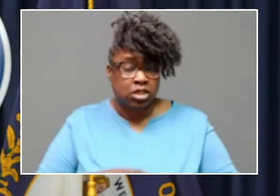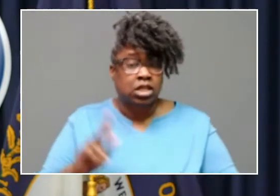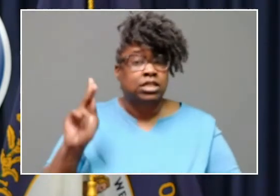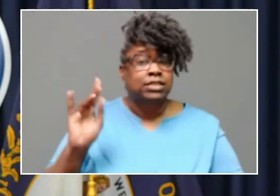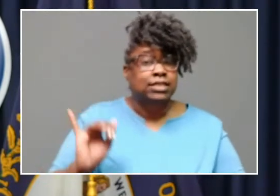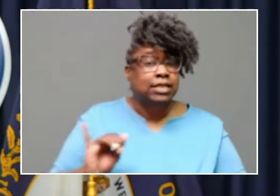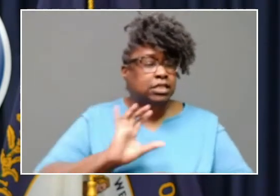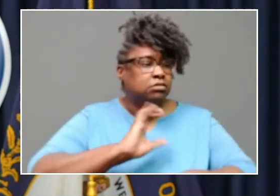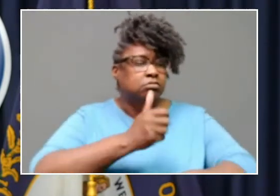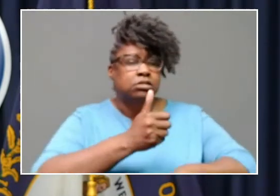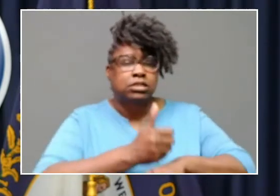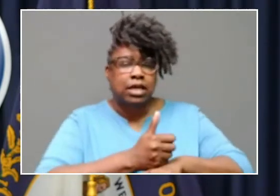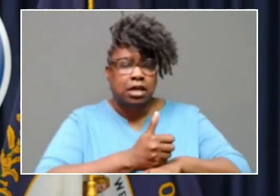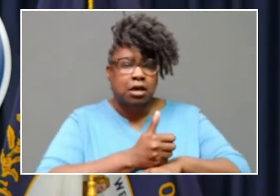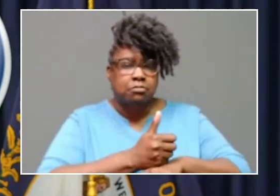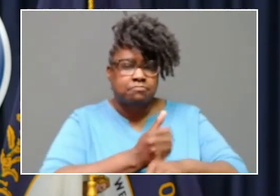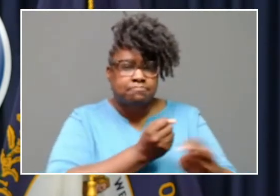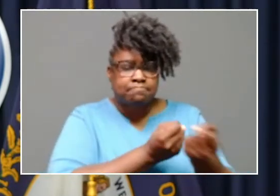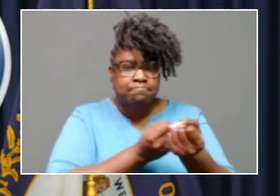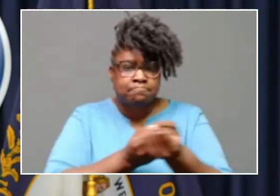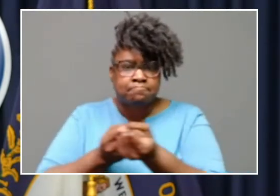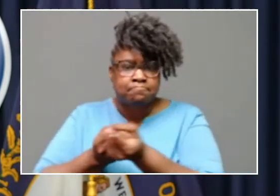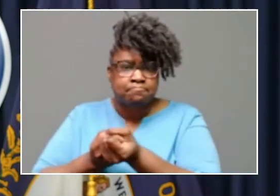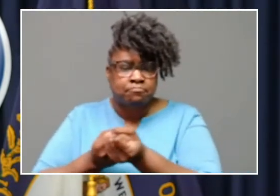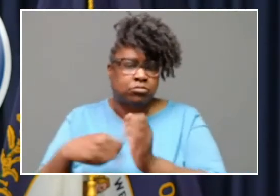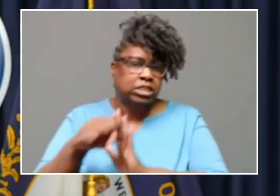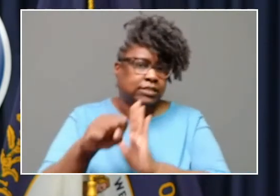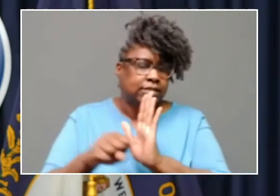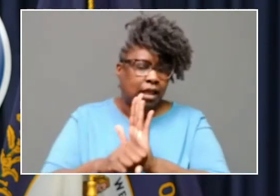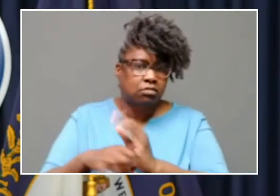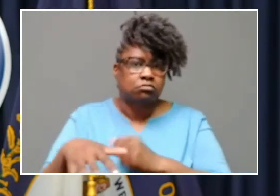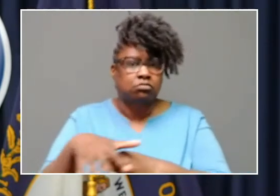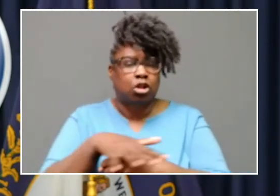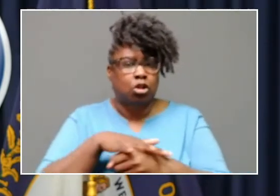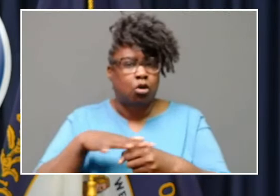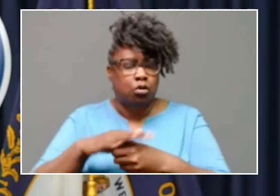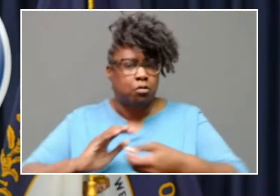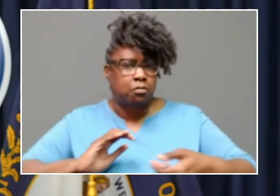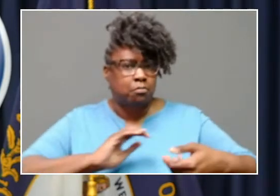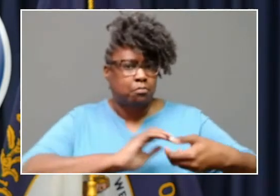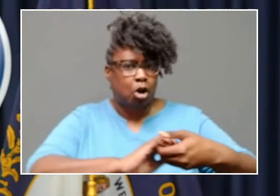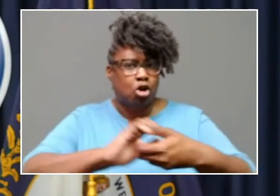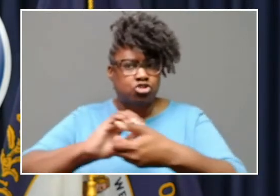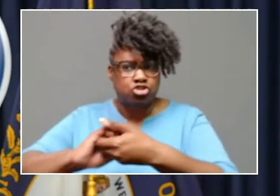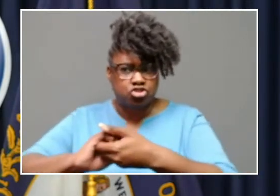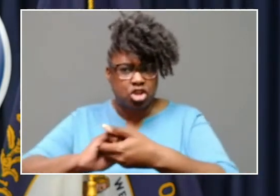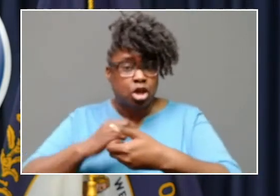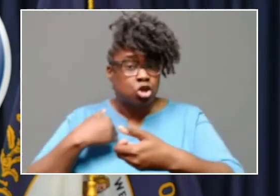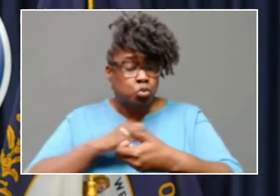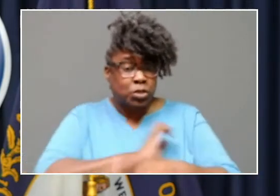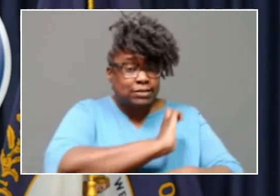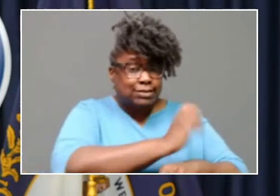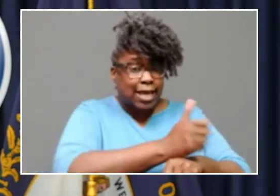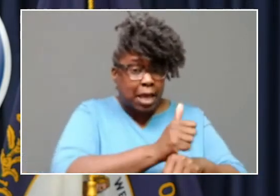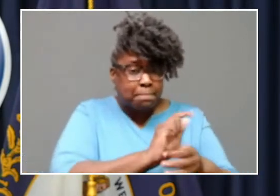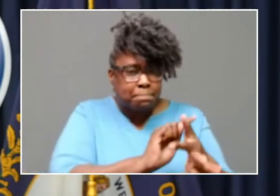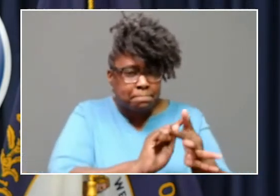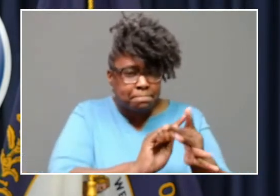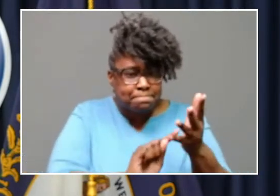our state and local partners across the state, that they're having an effect. And while this news is